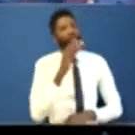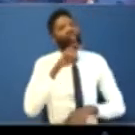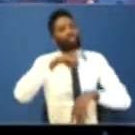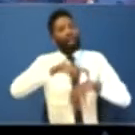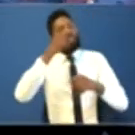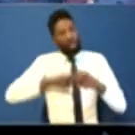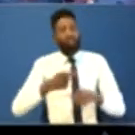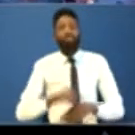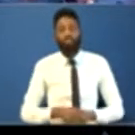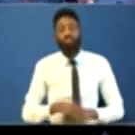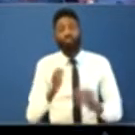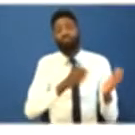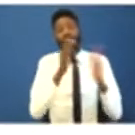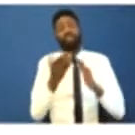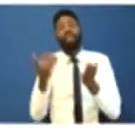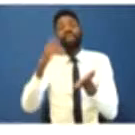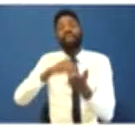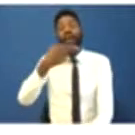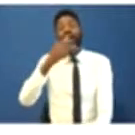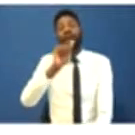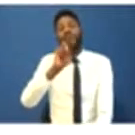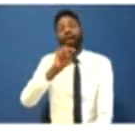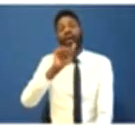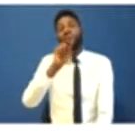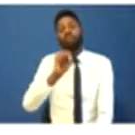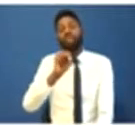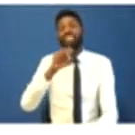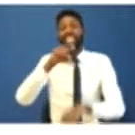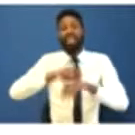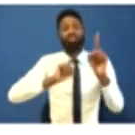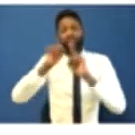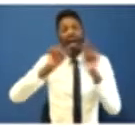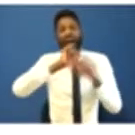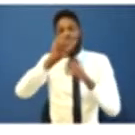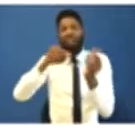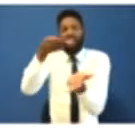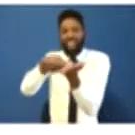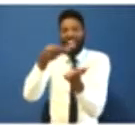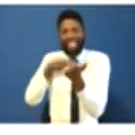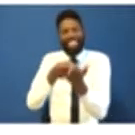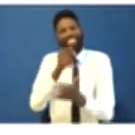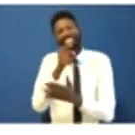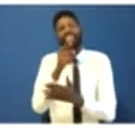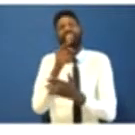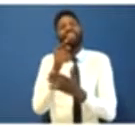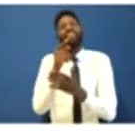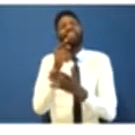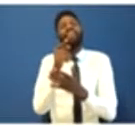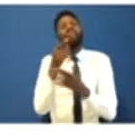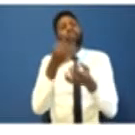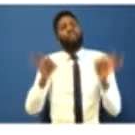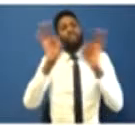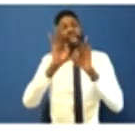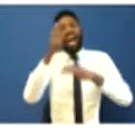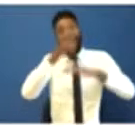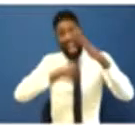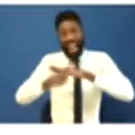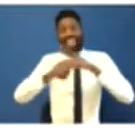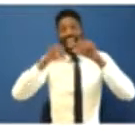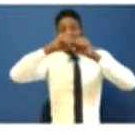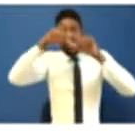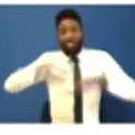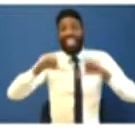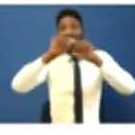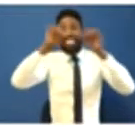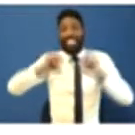and i come to harmon when you talk about finances they are key because under the devolved system of governance funds